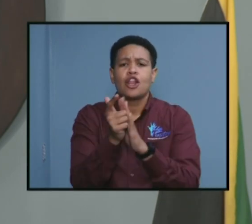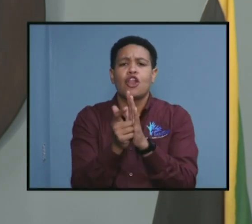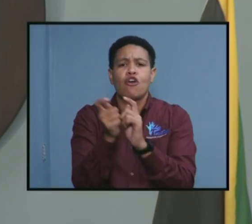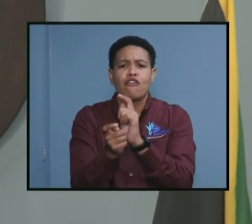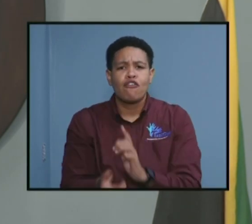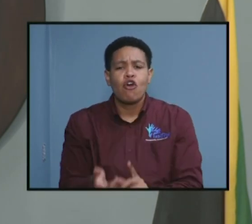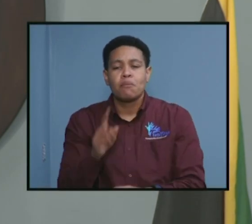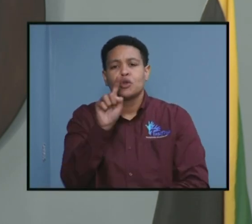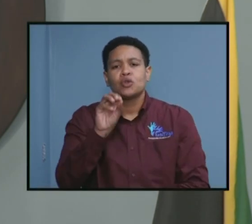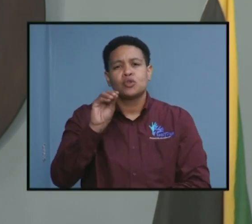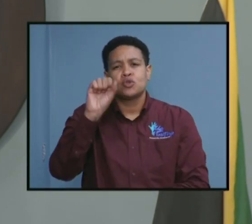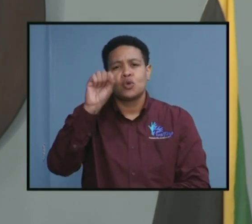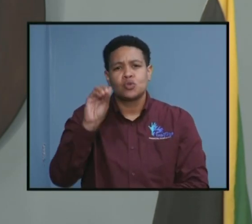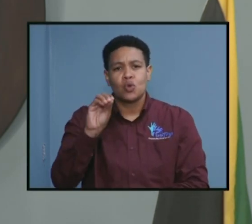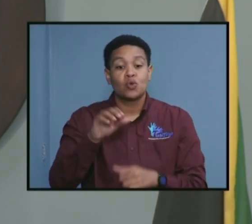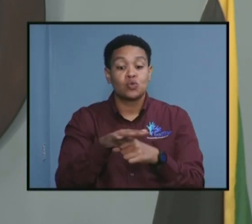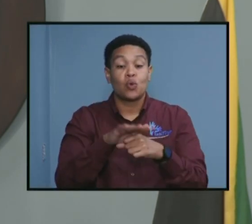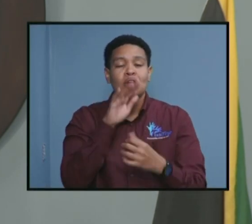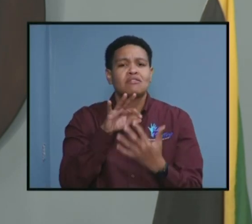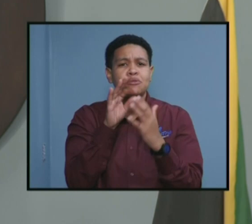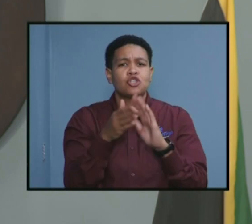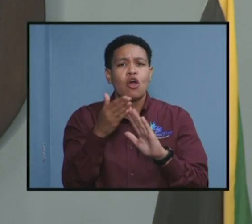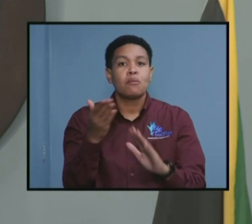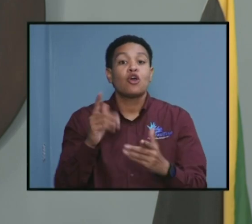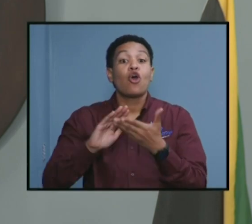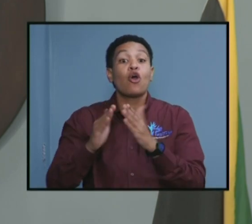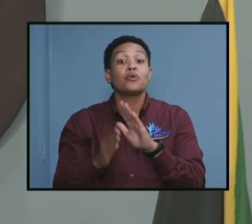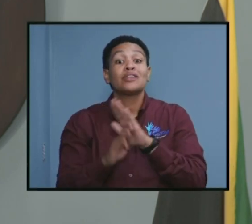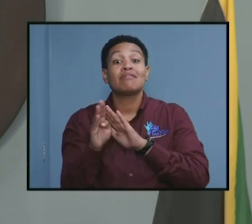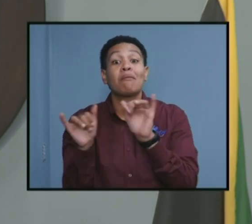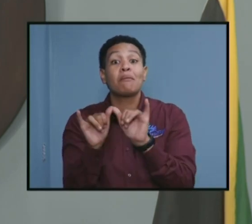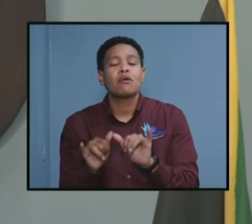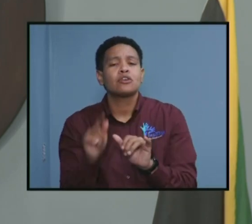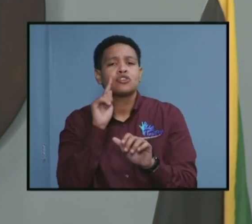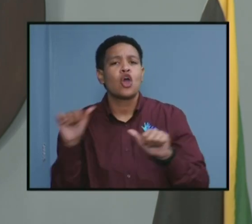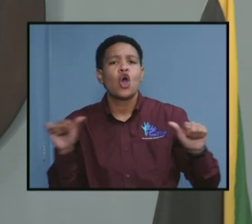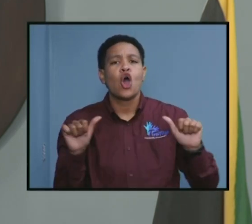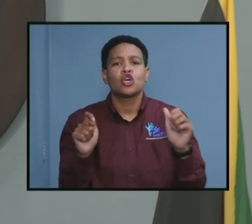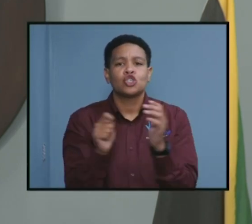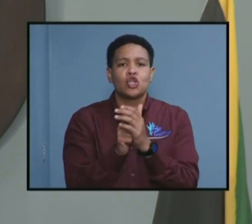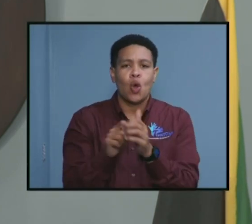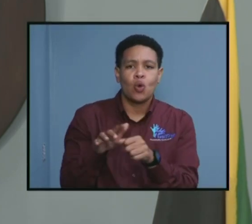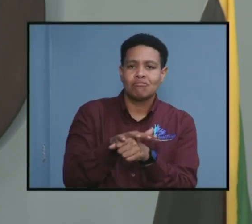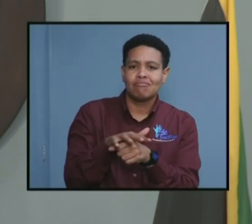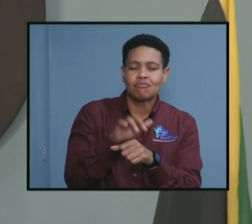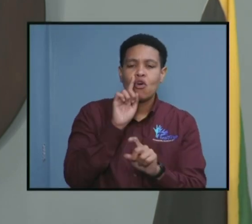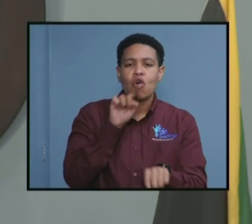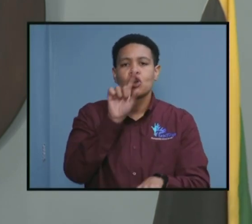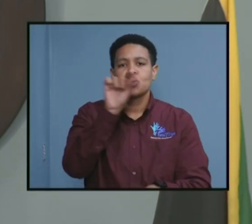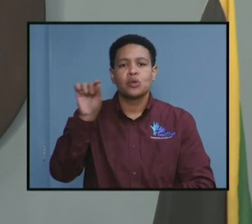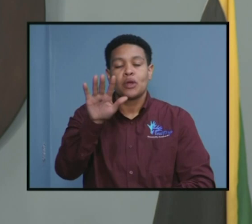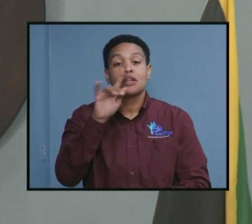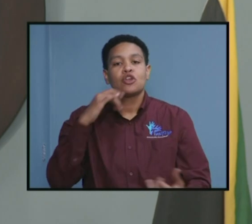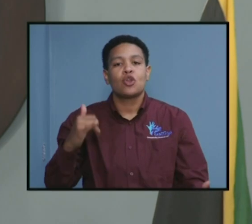reform, Zones of Special Operations, Special Security and Community Development Measures, Augustown Zone, Order